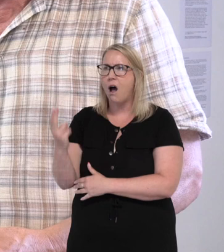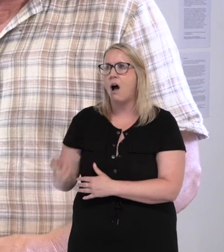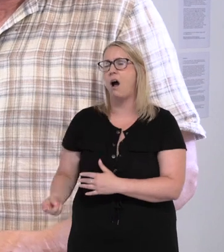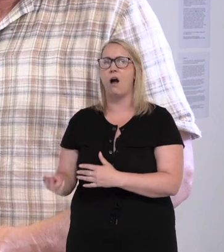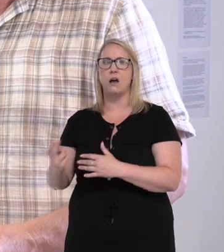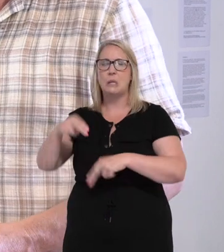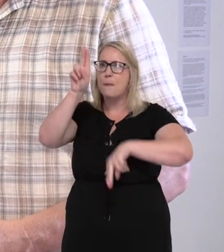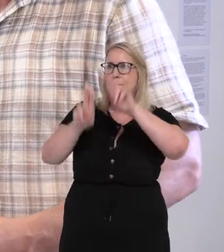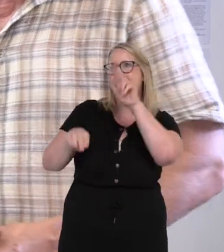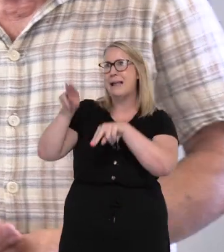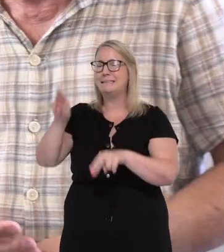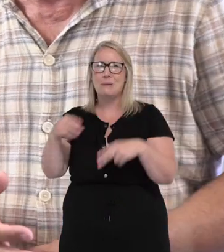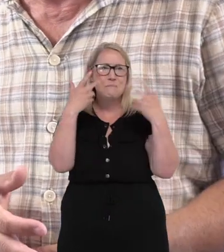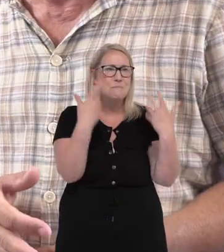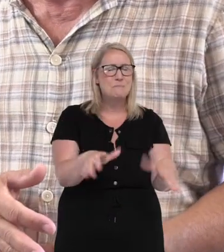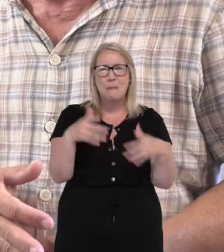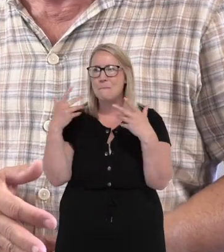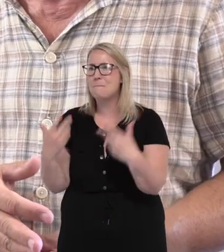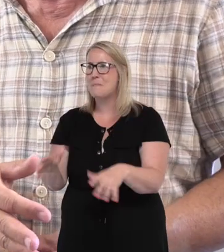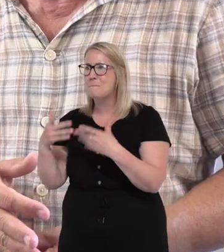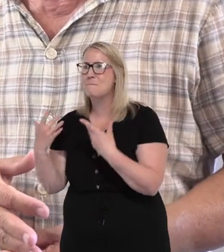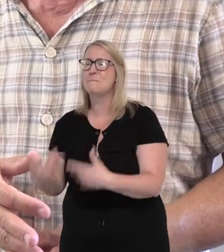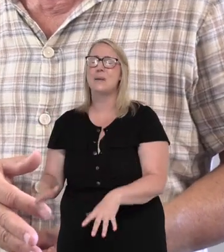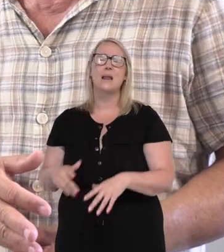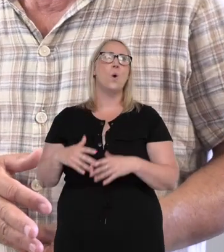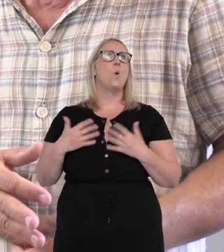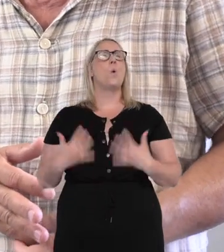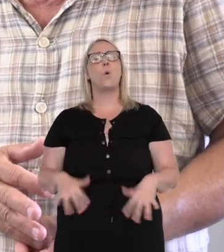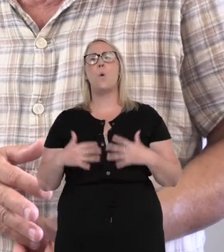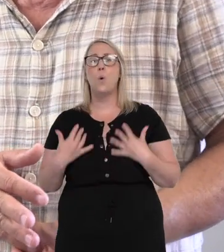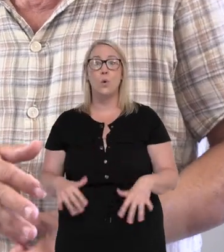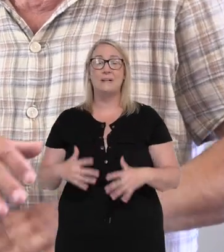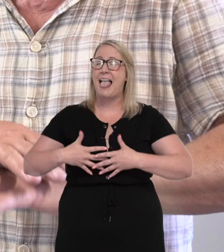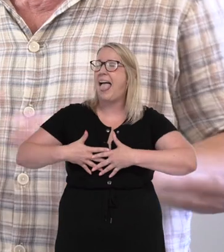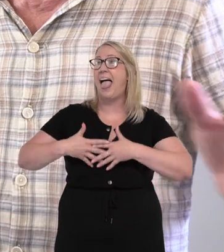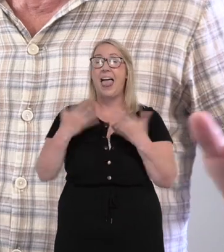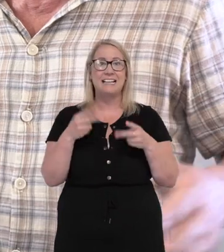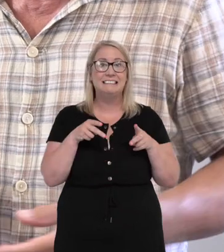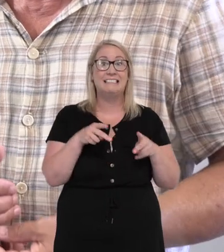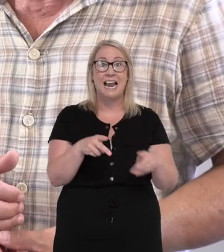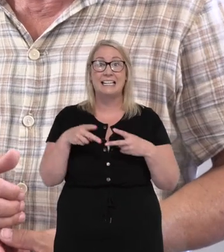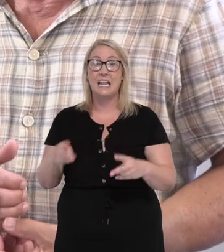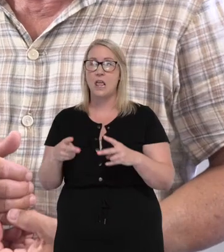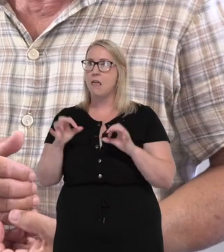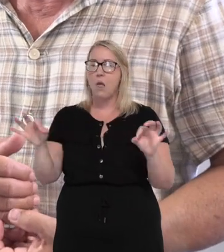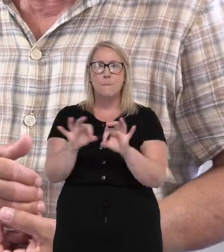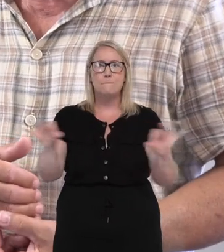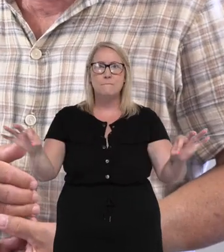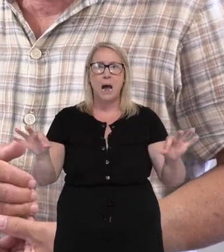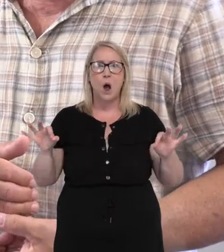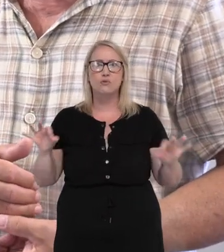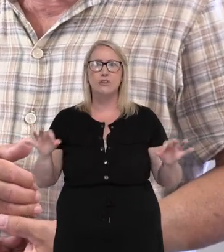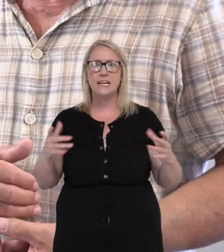drawing and painting, and various other, and in fact any technique. He just crosses boundaries all the time with his